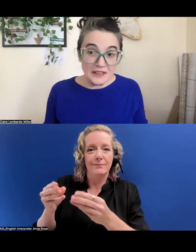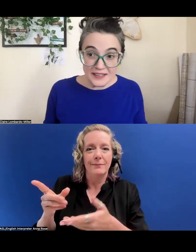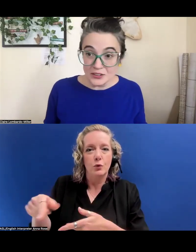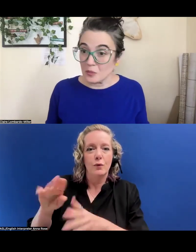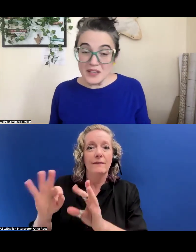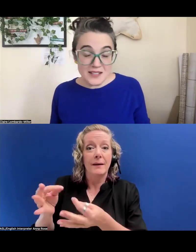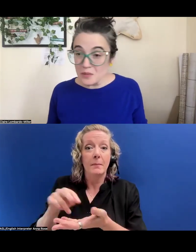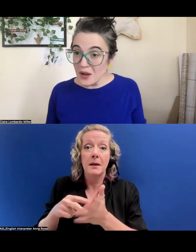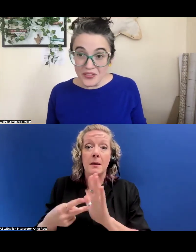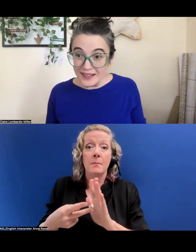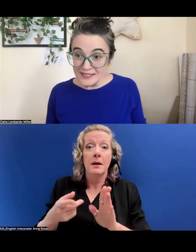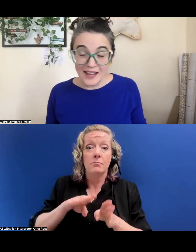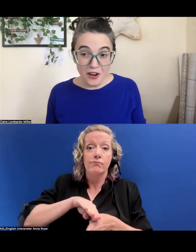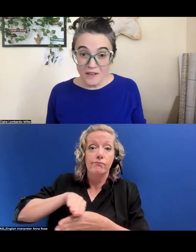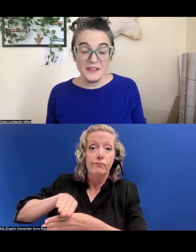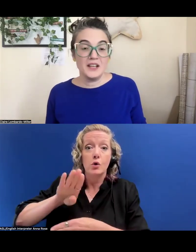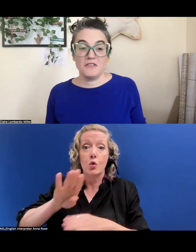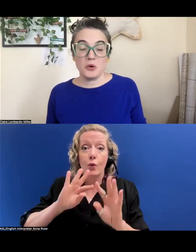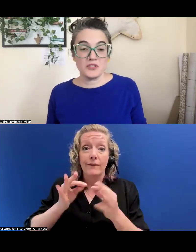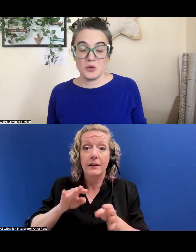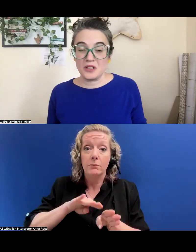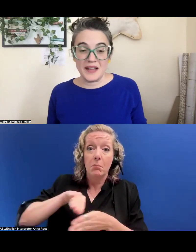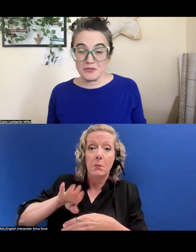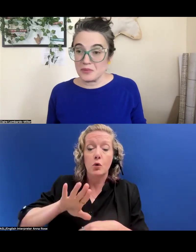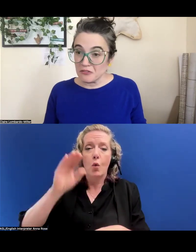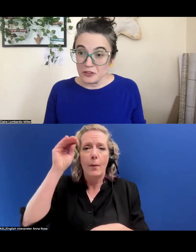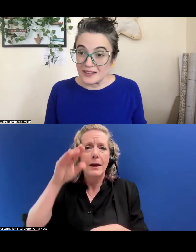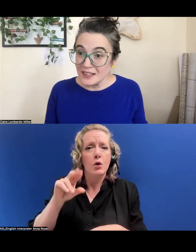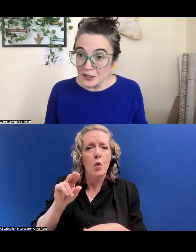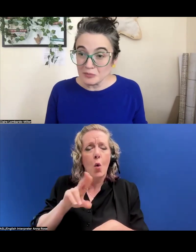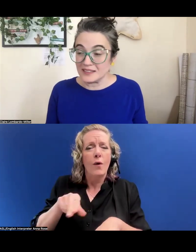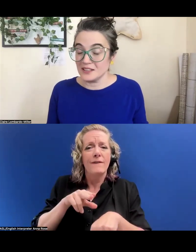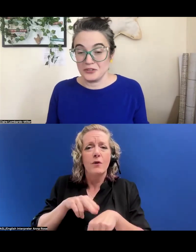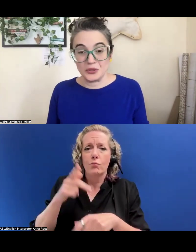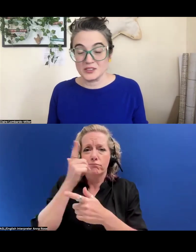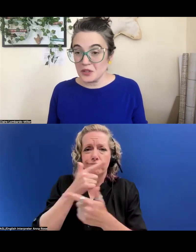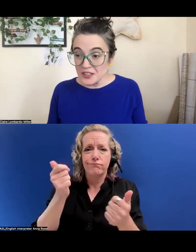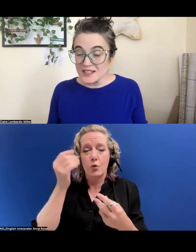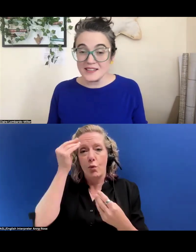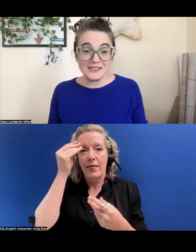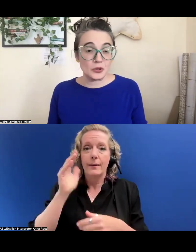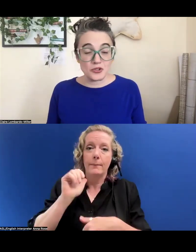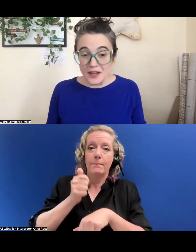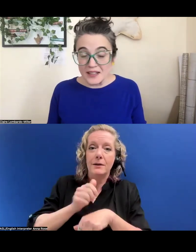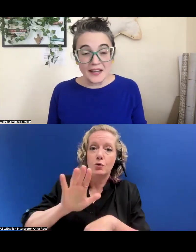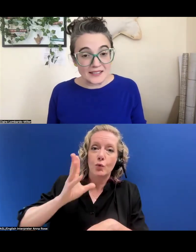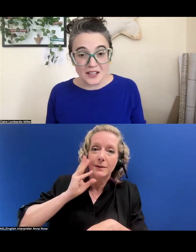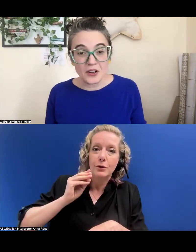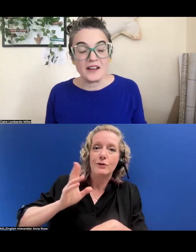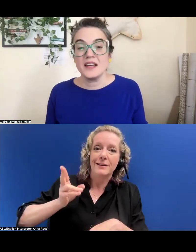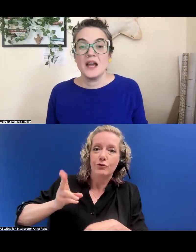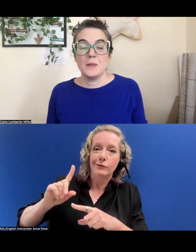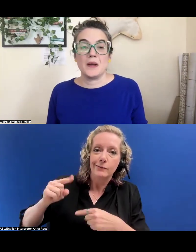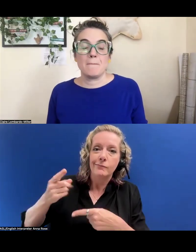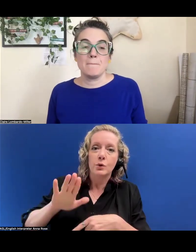own feelings or opinions about things at all. Of course, you are allowed to be a free thinker based on your experiences, your training,